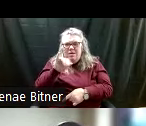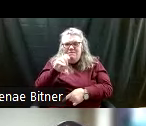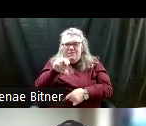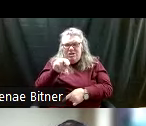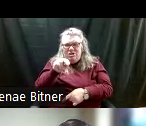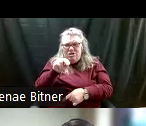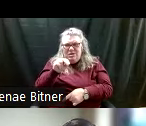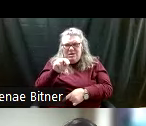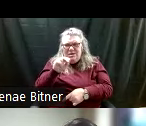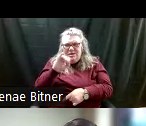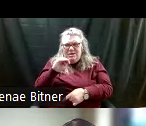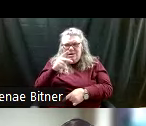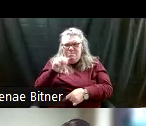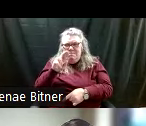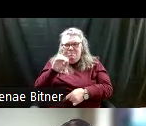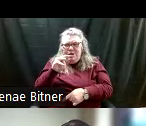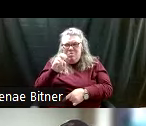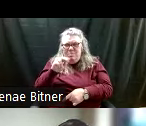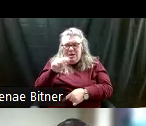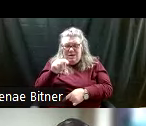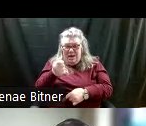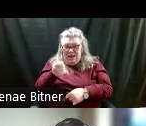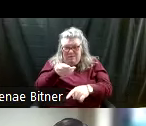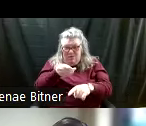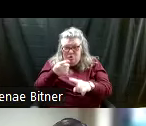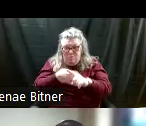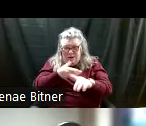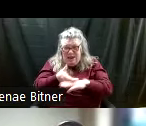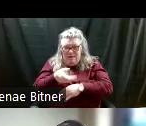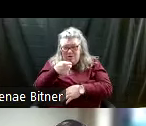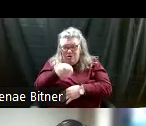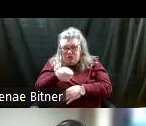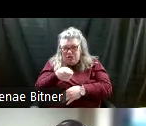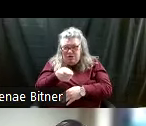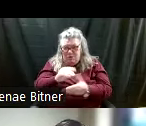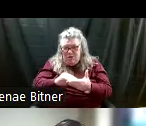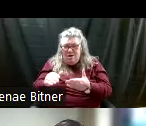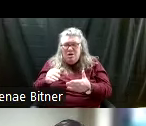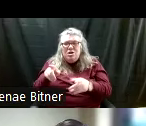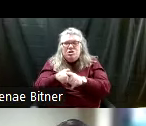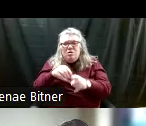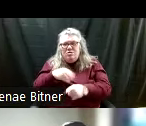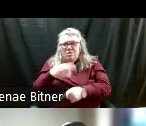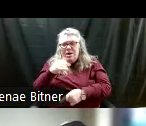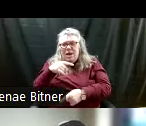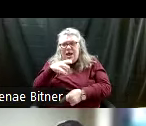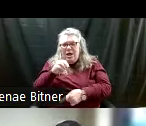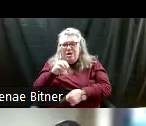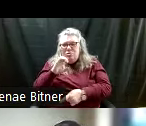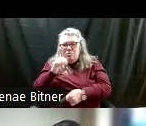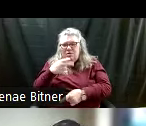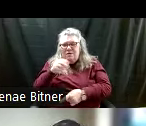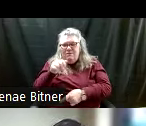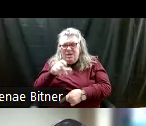We ended up with a few months after she was discharged, we did end up with a hydrocephalus diagnosis, and then a VP